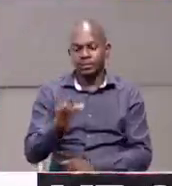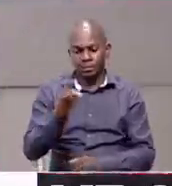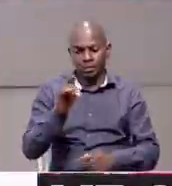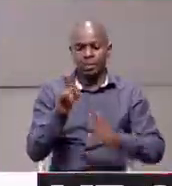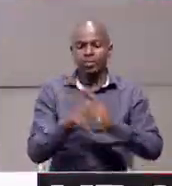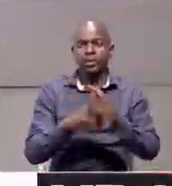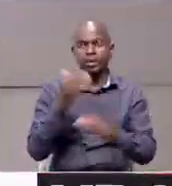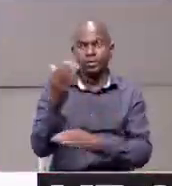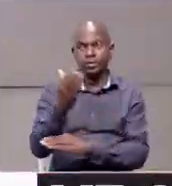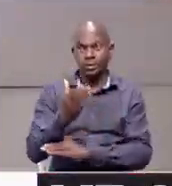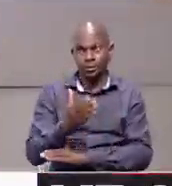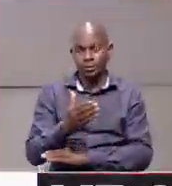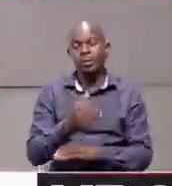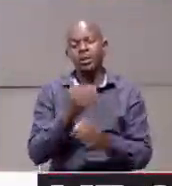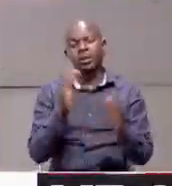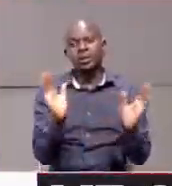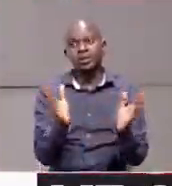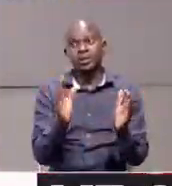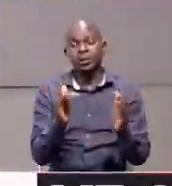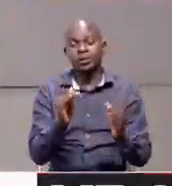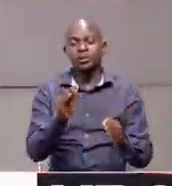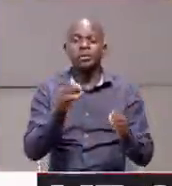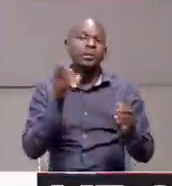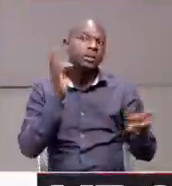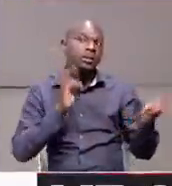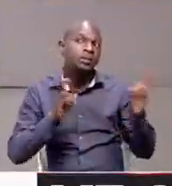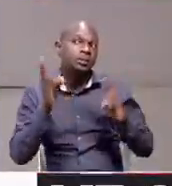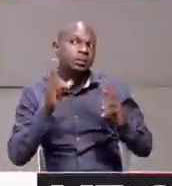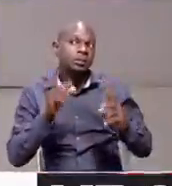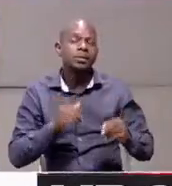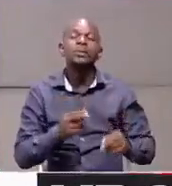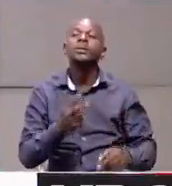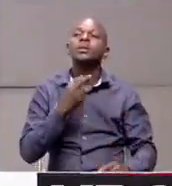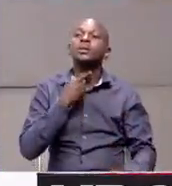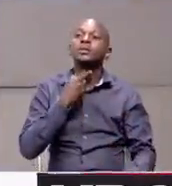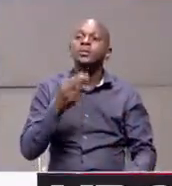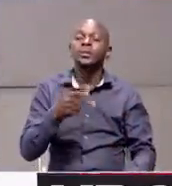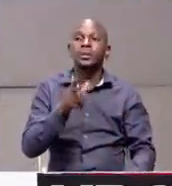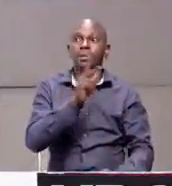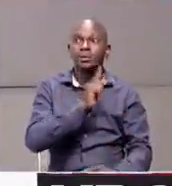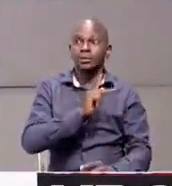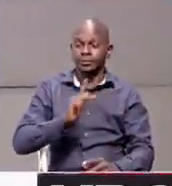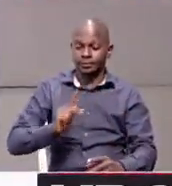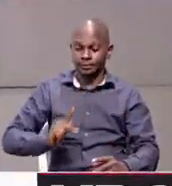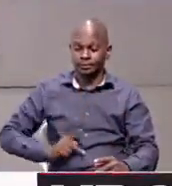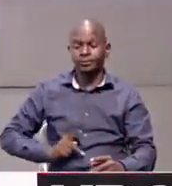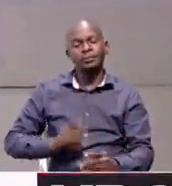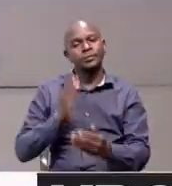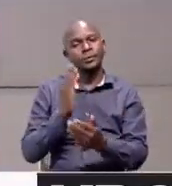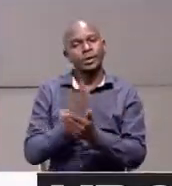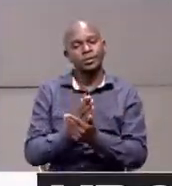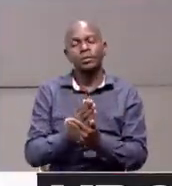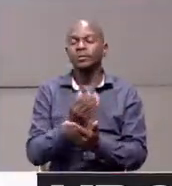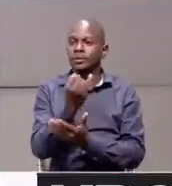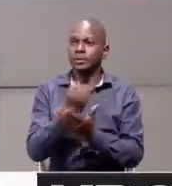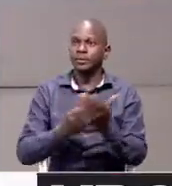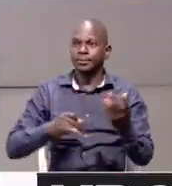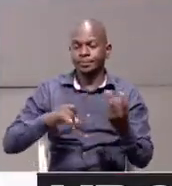Katikiro Charles Peter Maiga urged runners to listen and respect the voice from the kingdom on the fight against